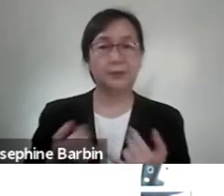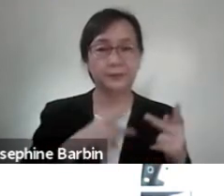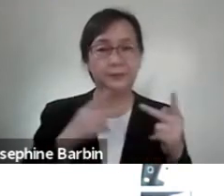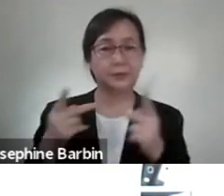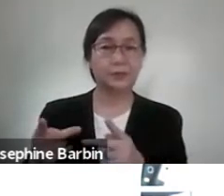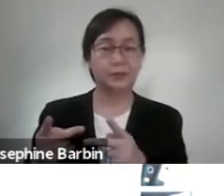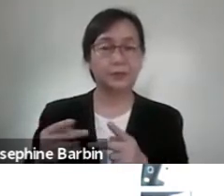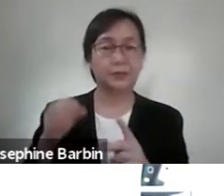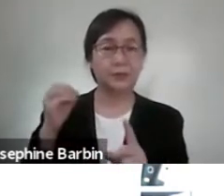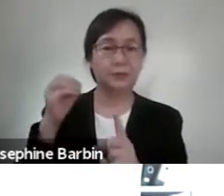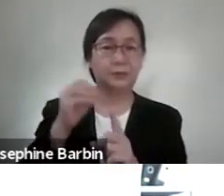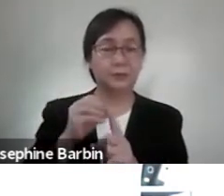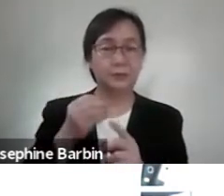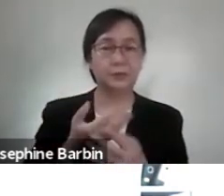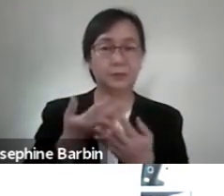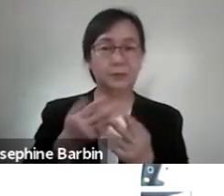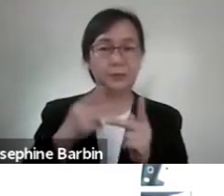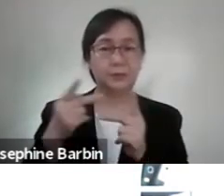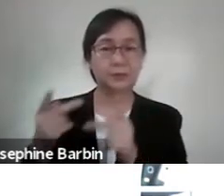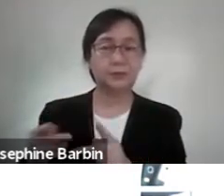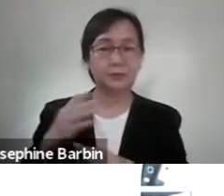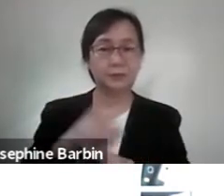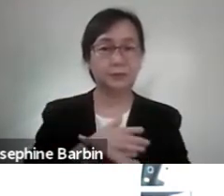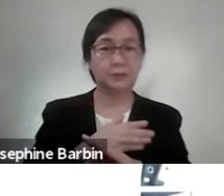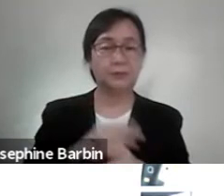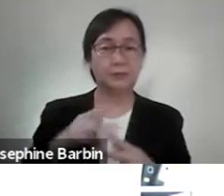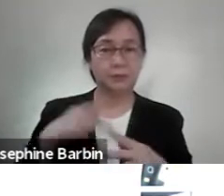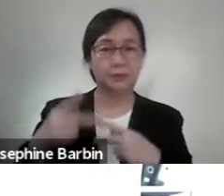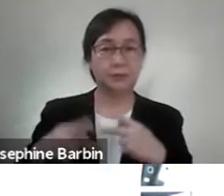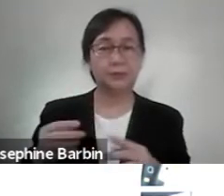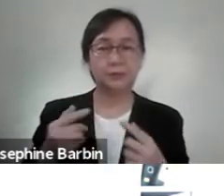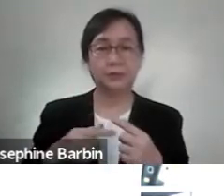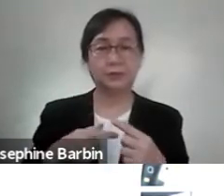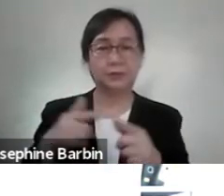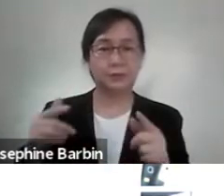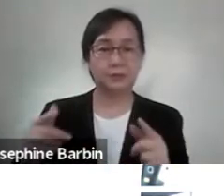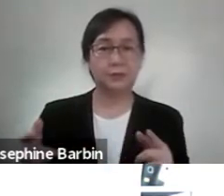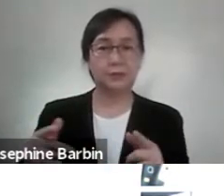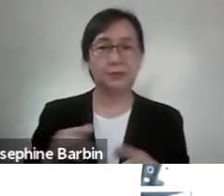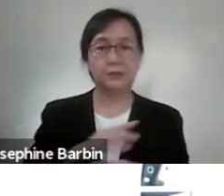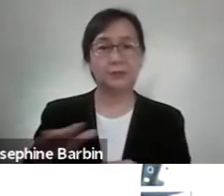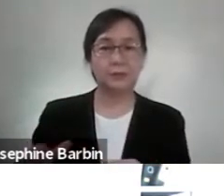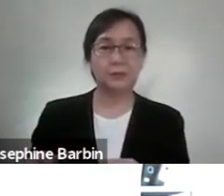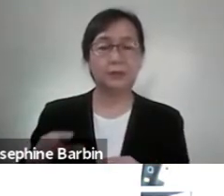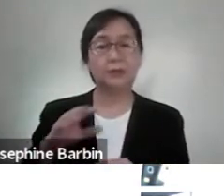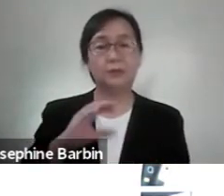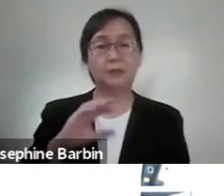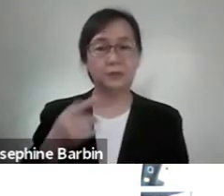presentation objective is to present the development process of the General Comment No. 25. So